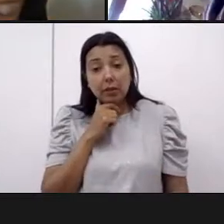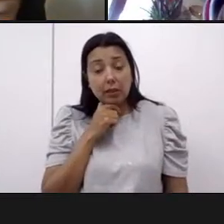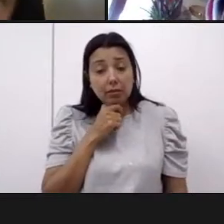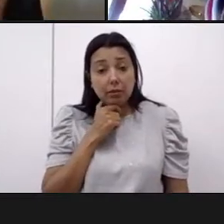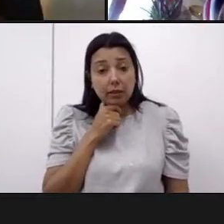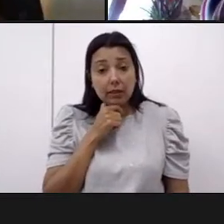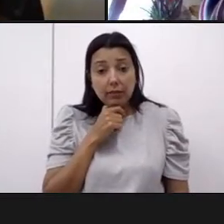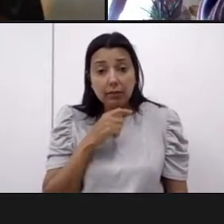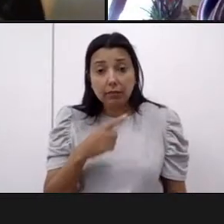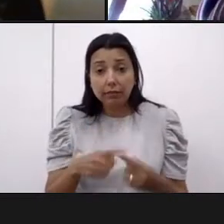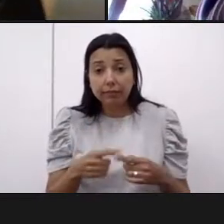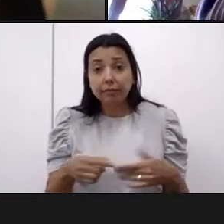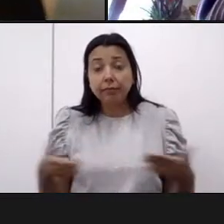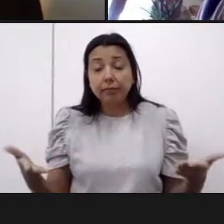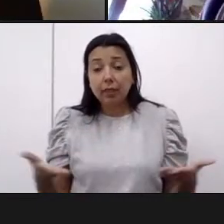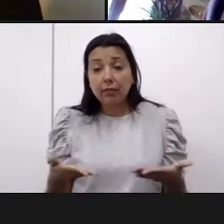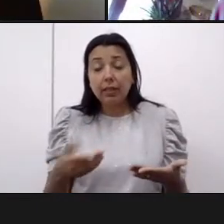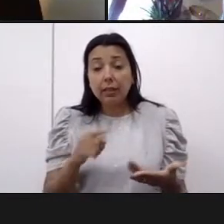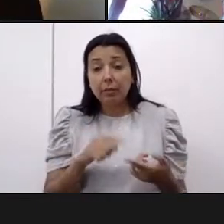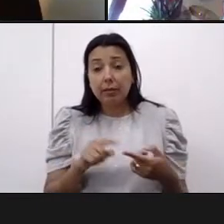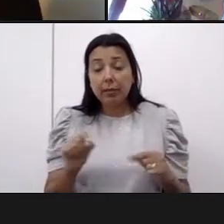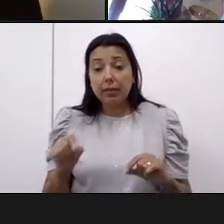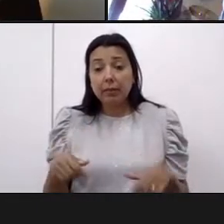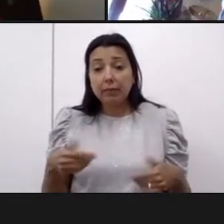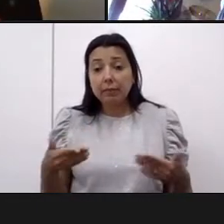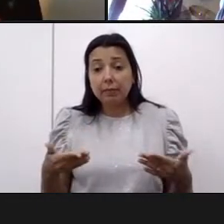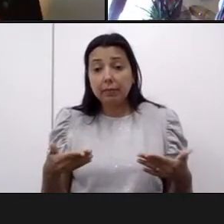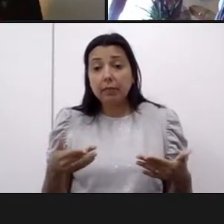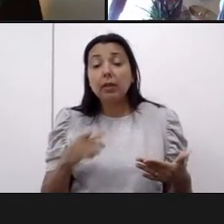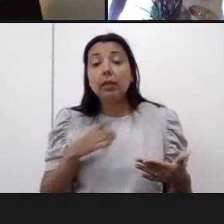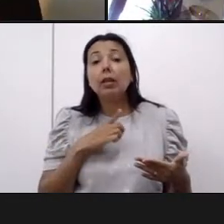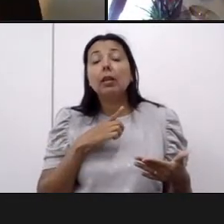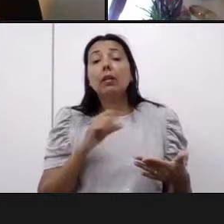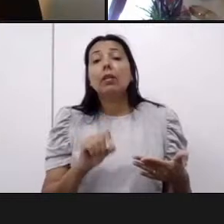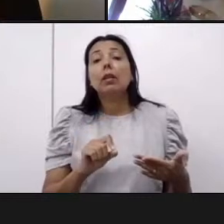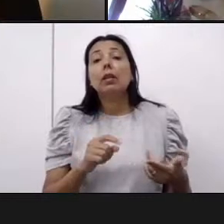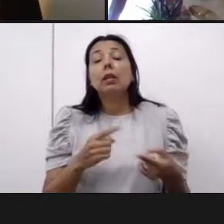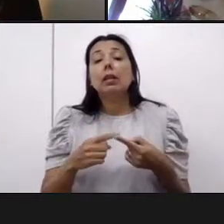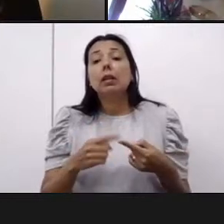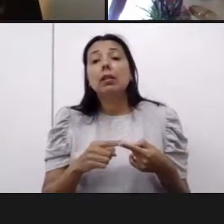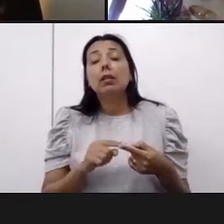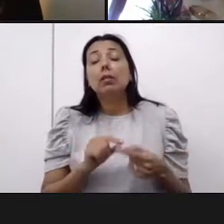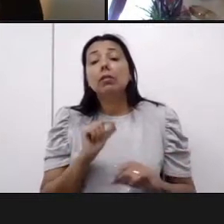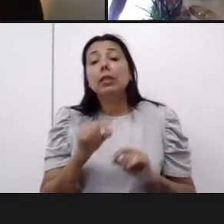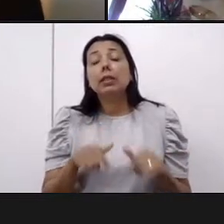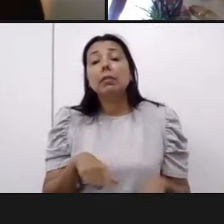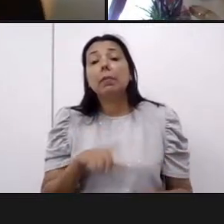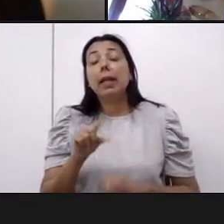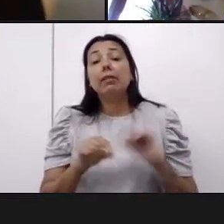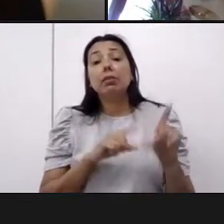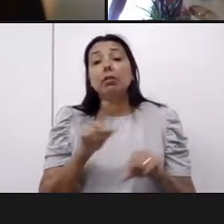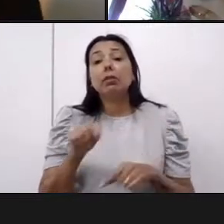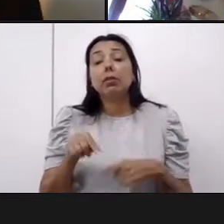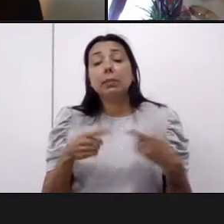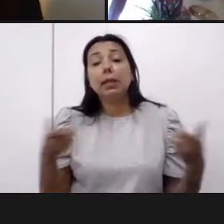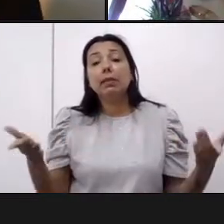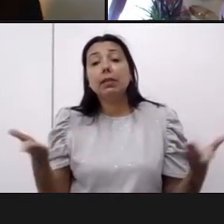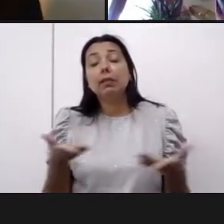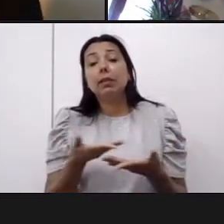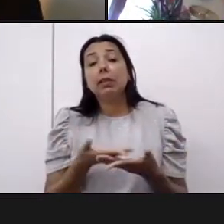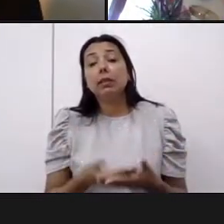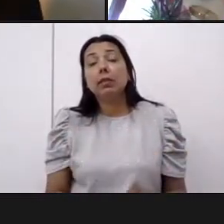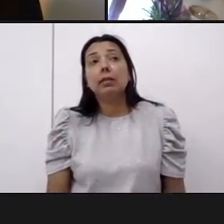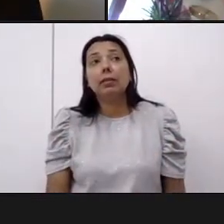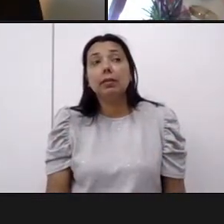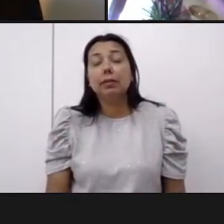Fouilleux and Patrick Hassenteufel and myself. And I'm really happy that we arrived here. It took